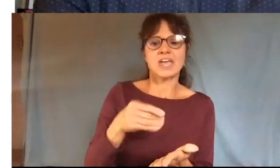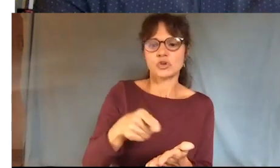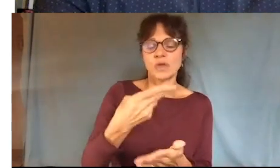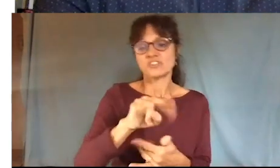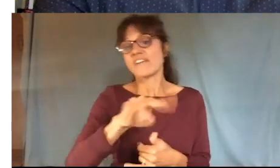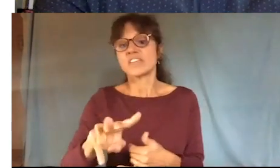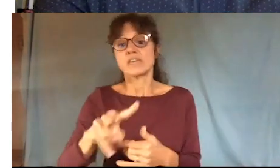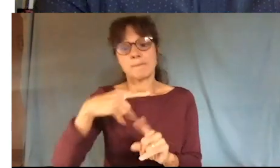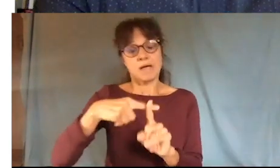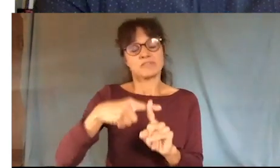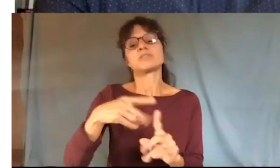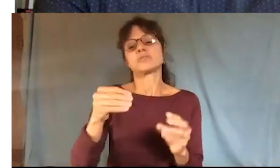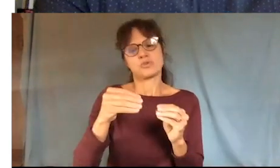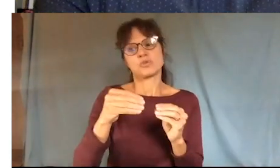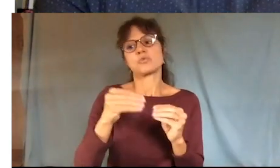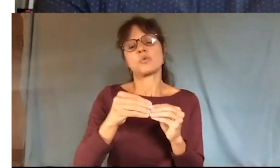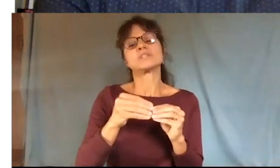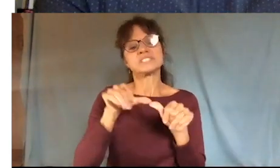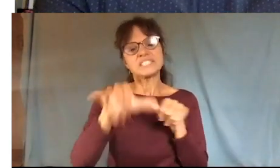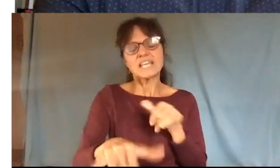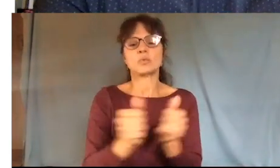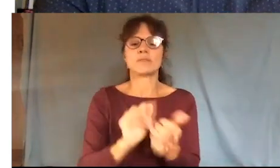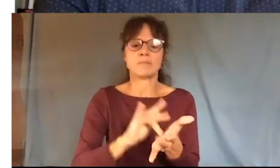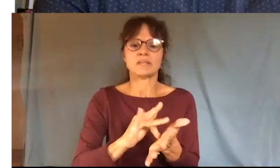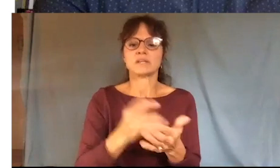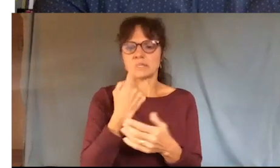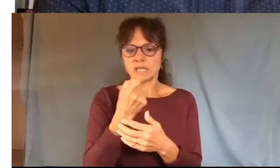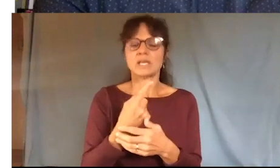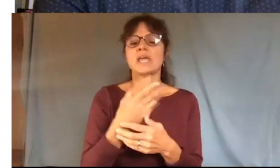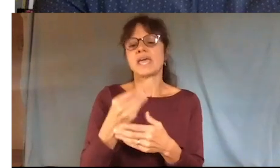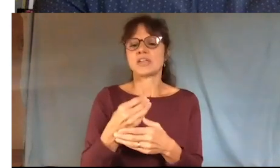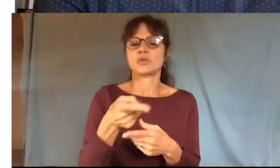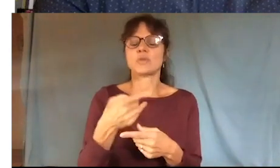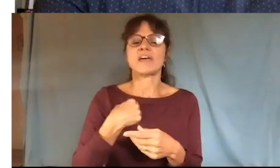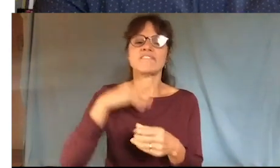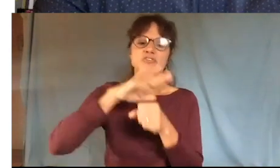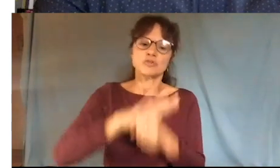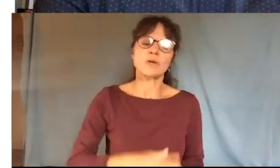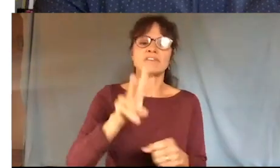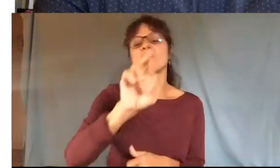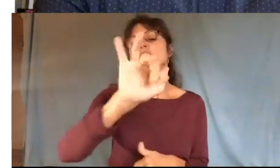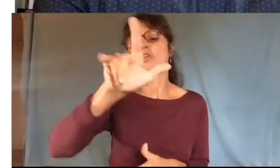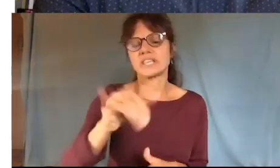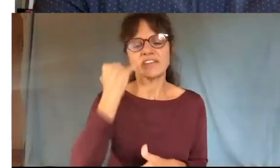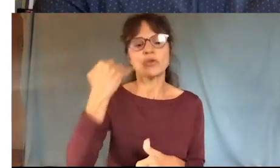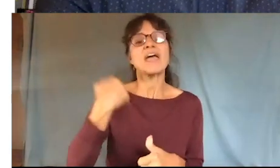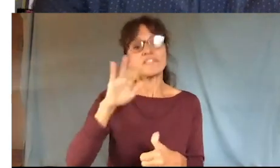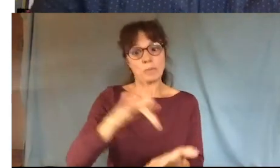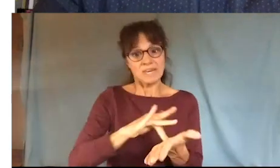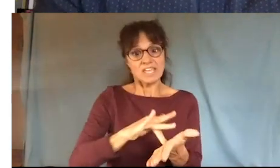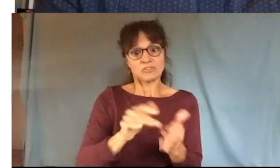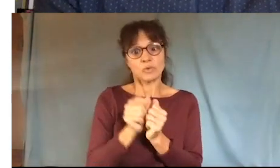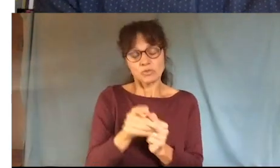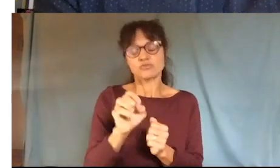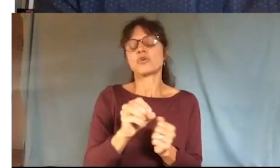positive, you're more likely to adhere to your medications. You're more likely to be virally suppressed if you have access to your opioid medications. So the fact that we have